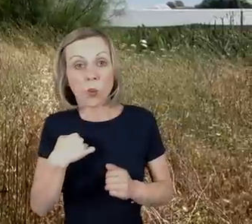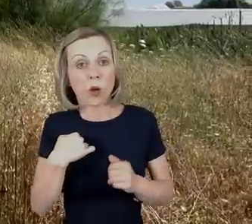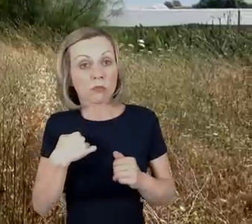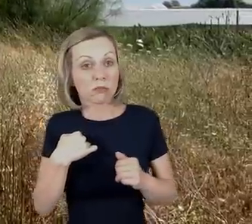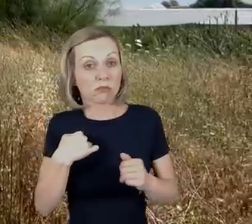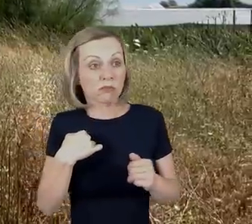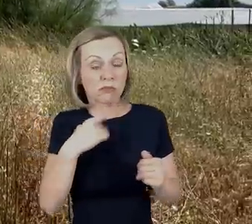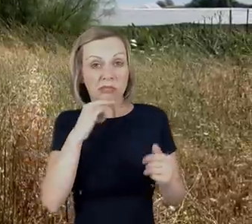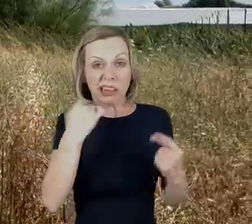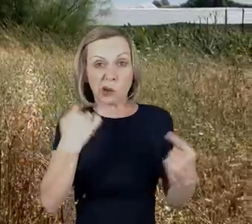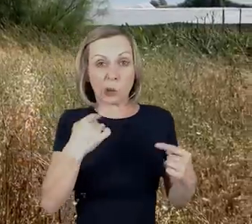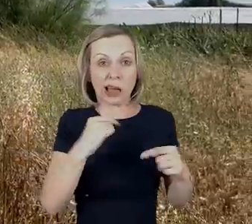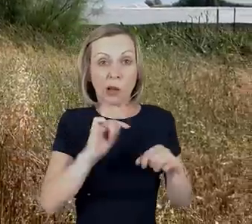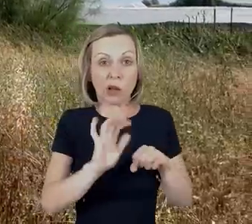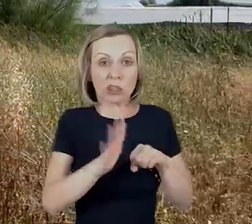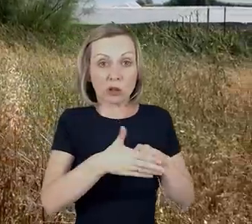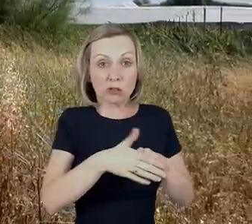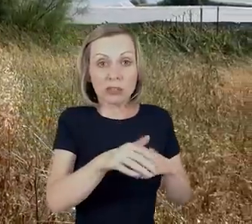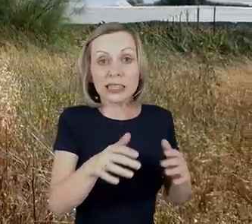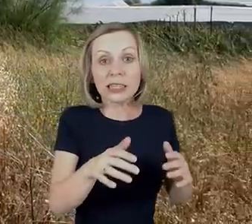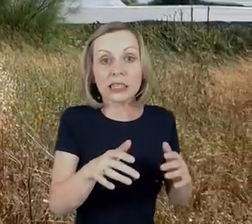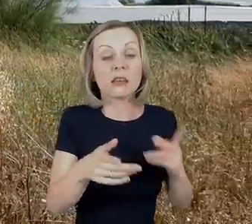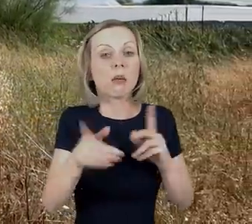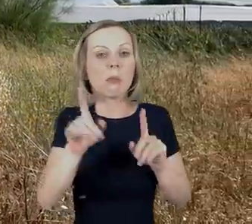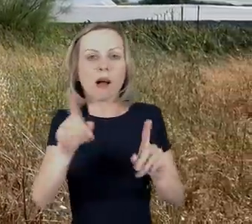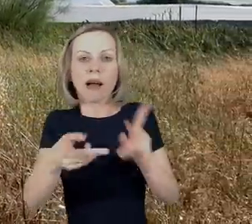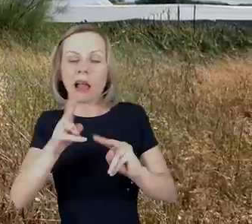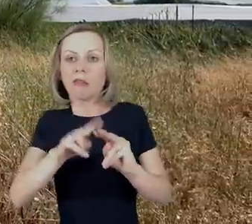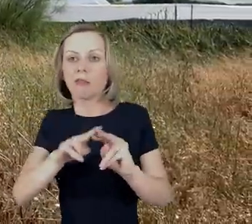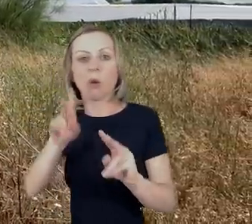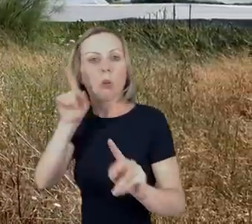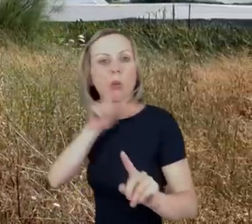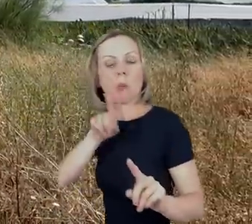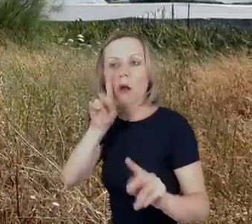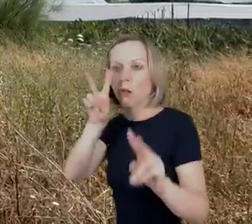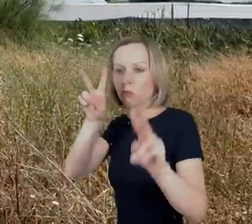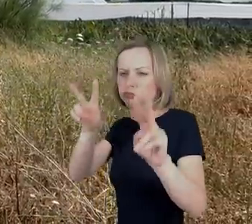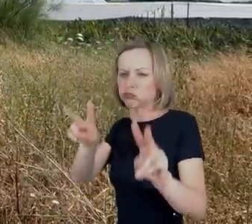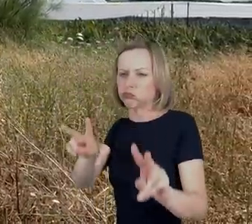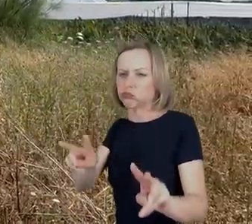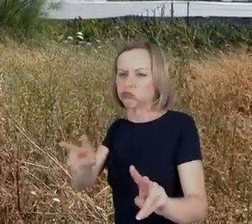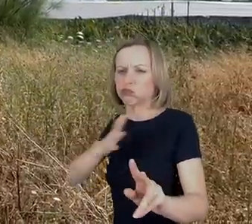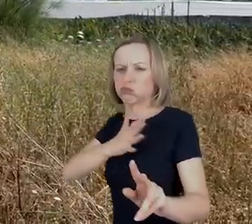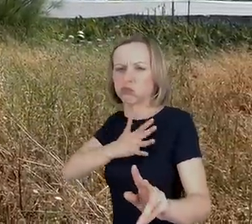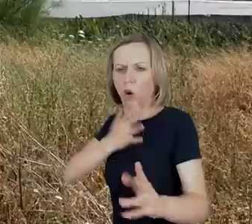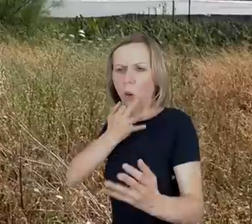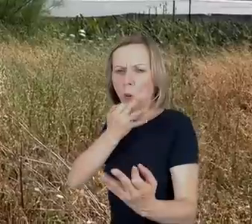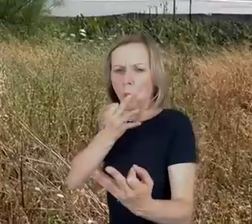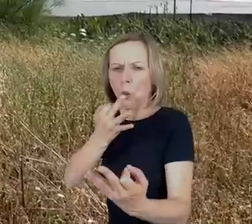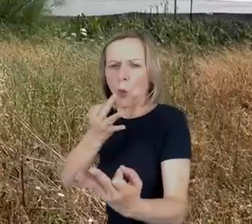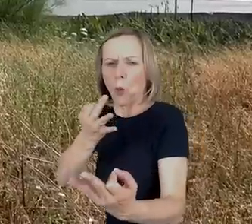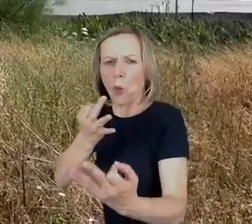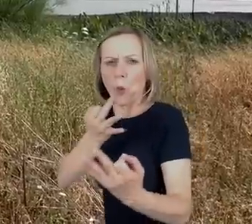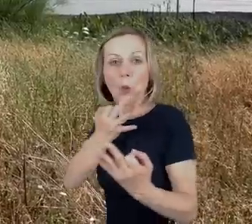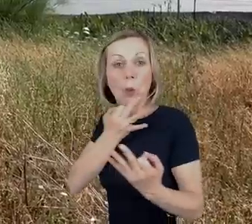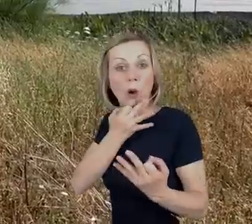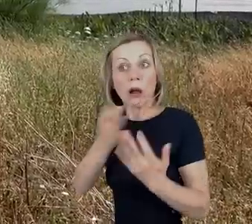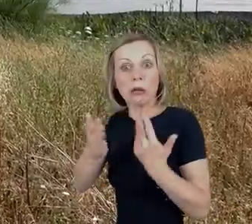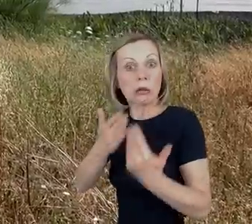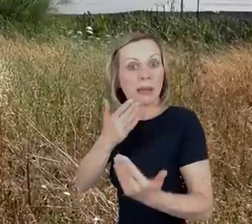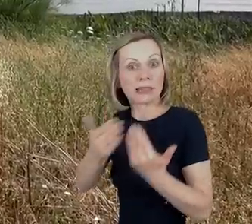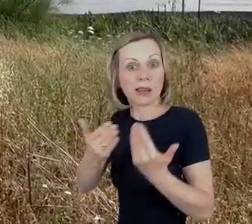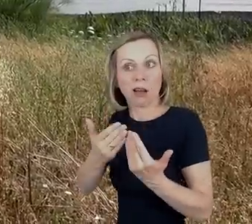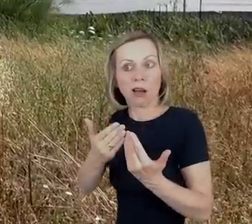You have heard what it was said, you shall not commit adultery. But I say to you, everyone who looks at a woman with lust has already